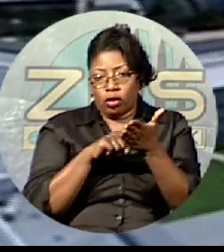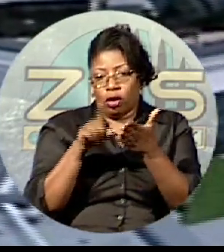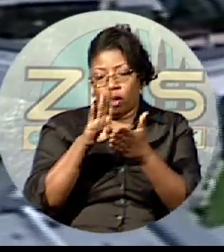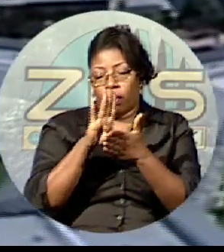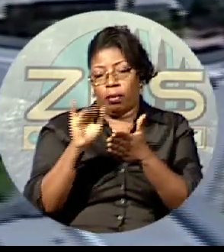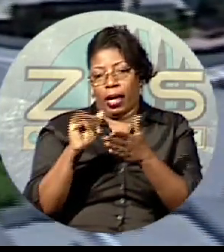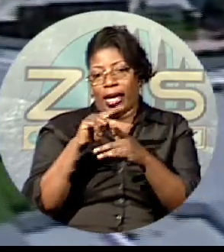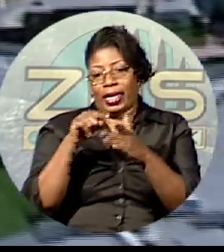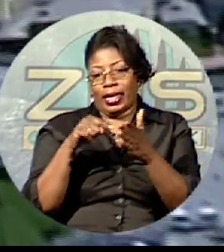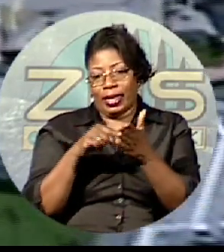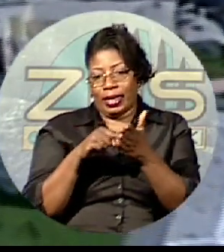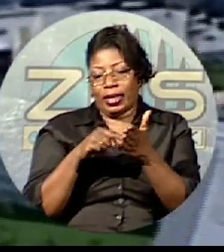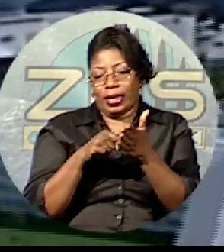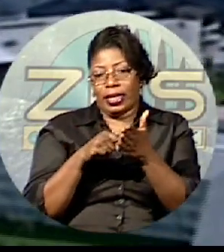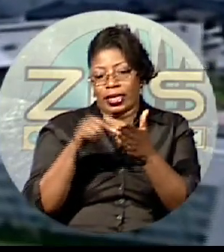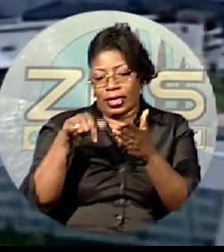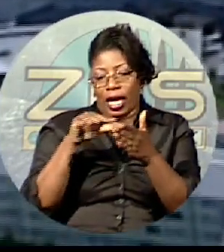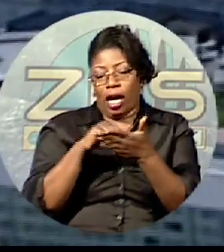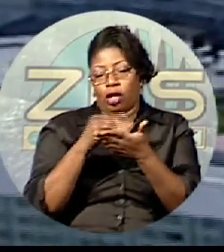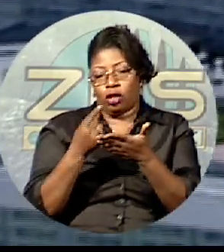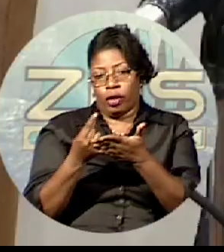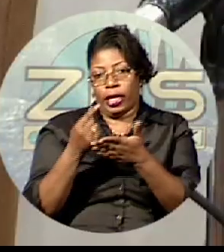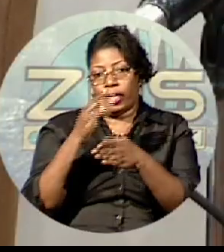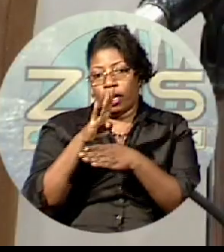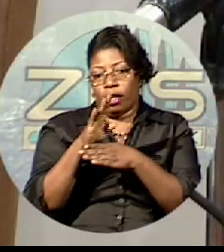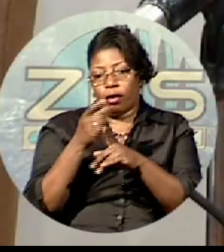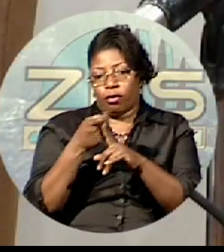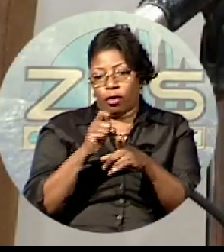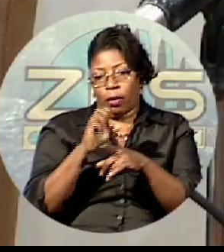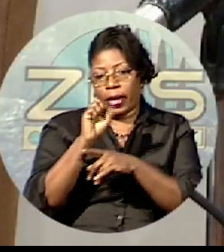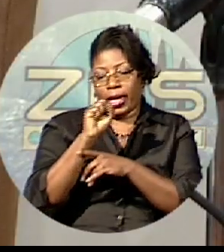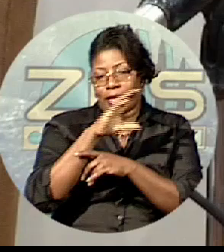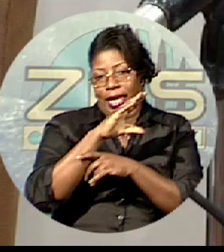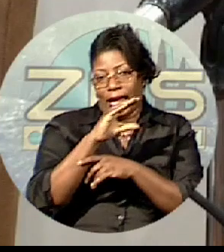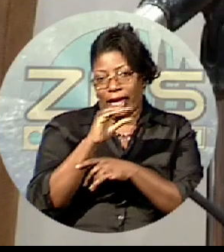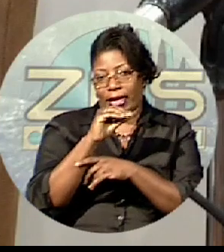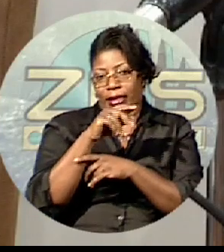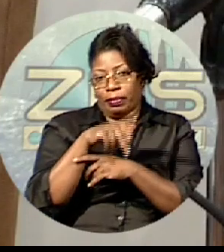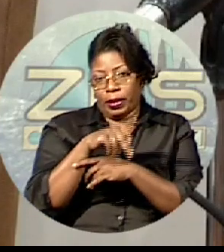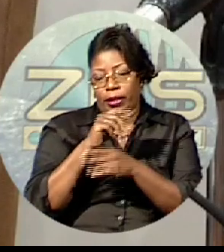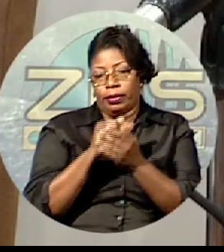by S&P. We are going to use this